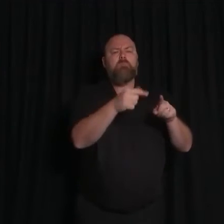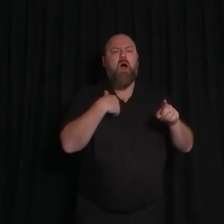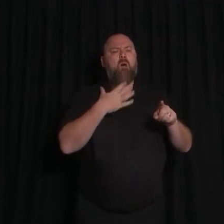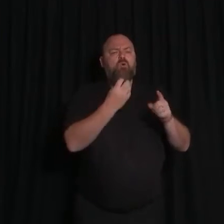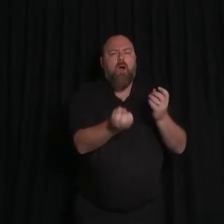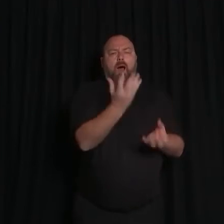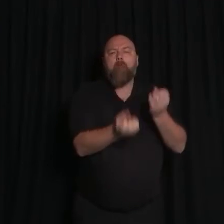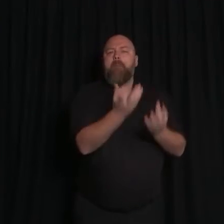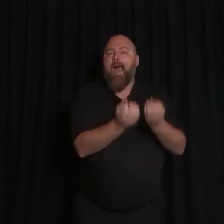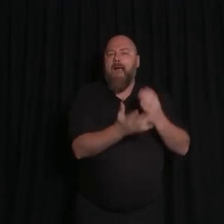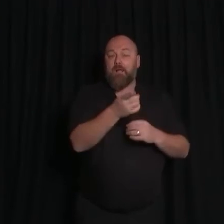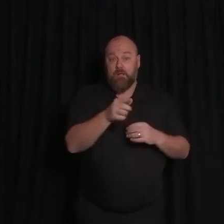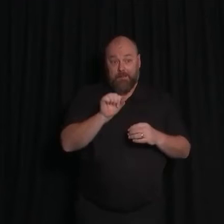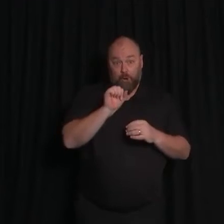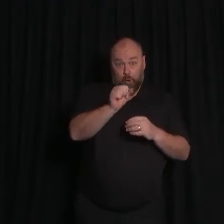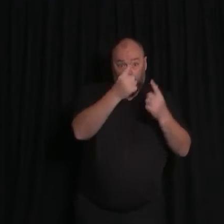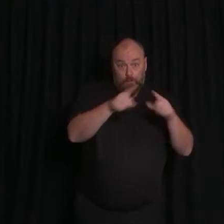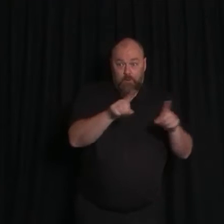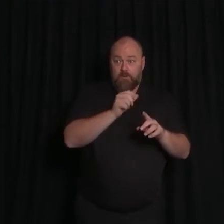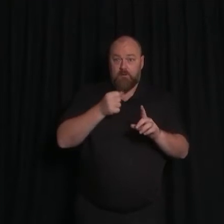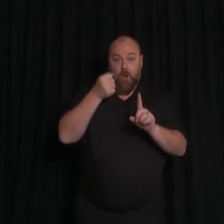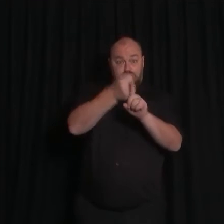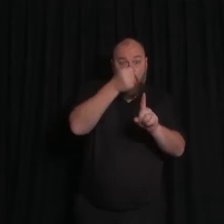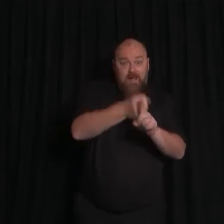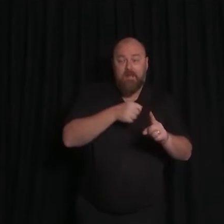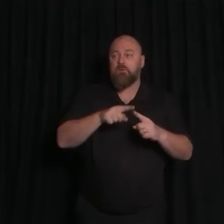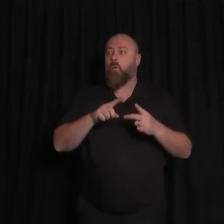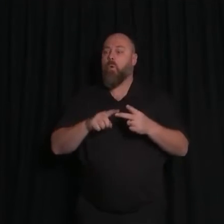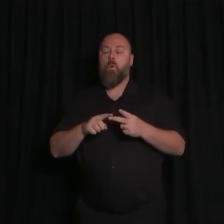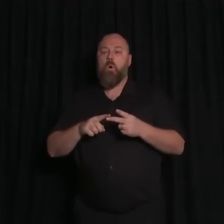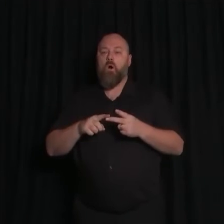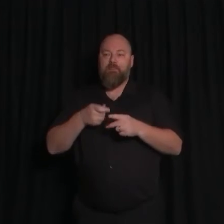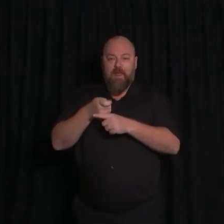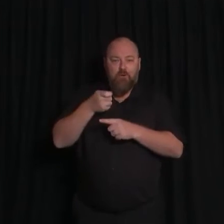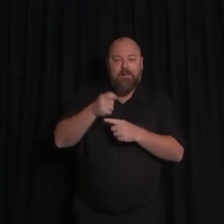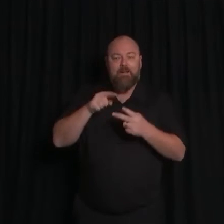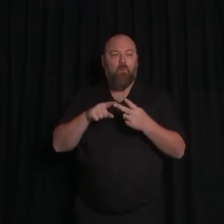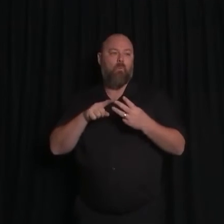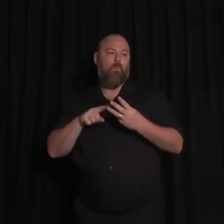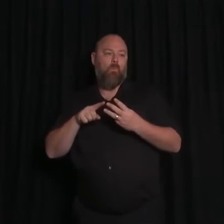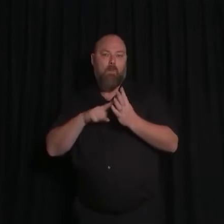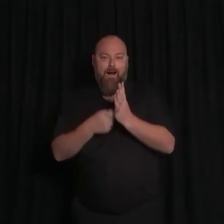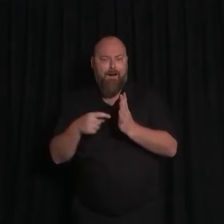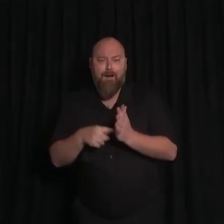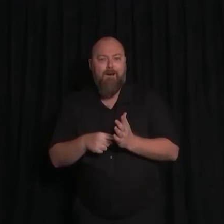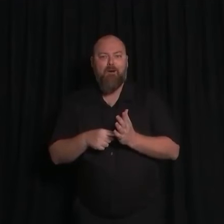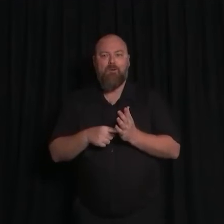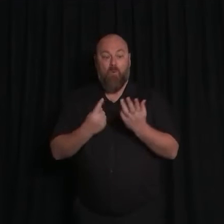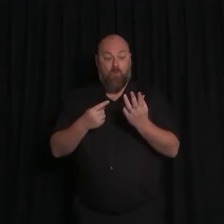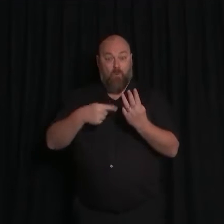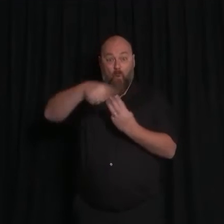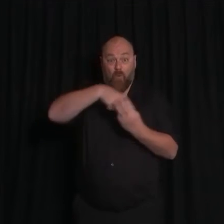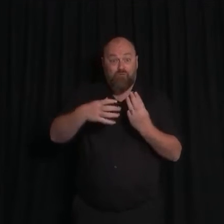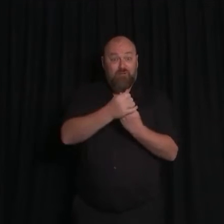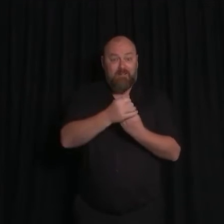Is it protest, therapy, art, all of the above? To me,